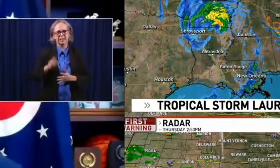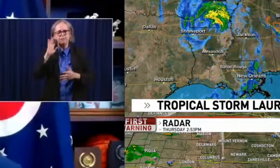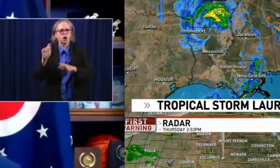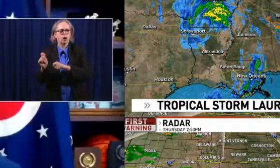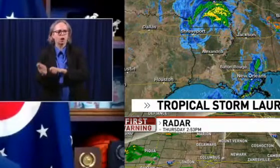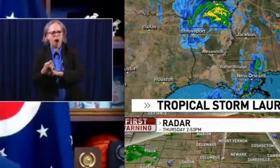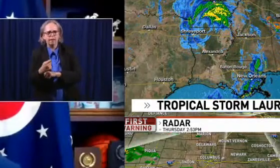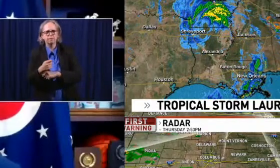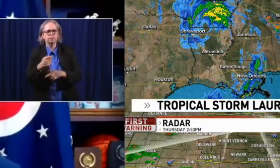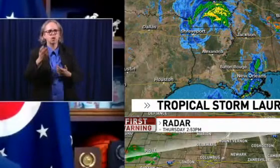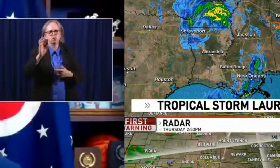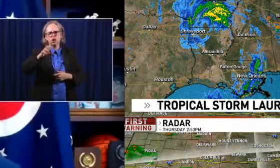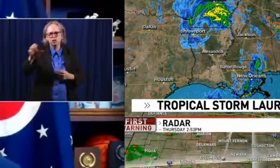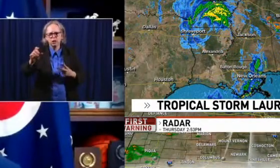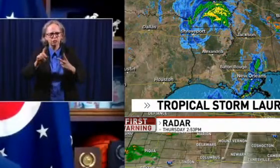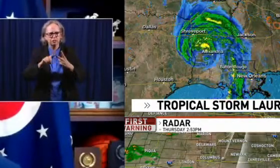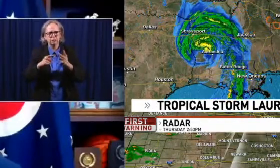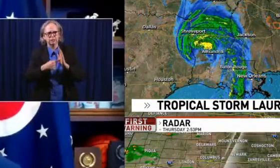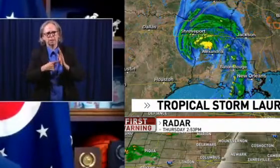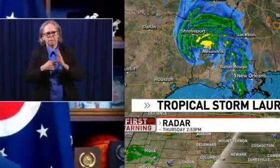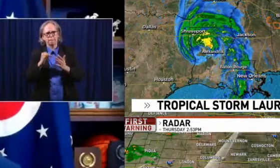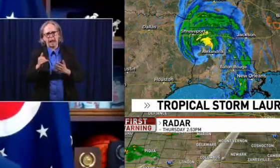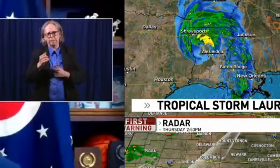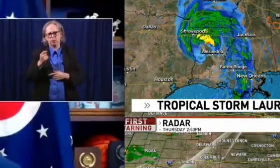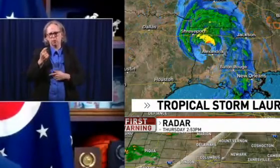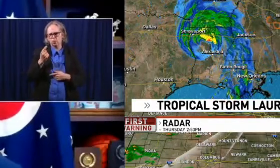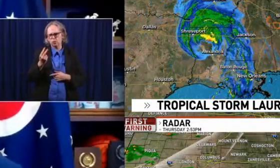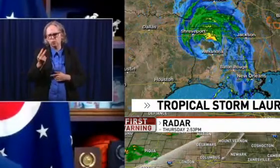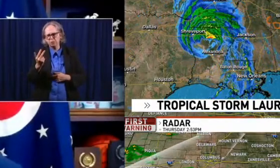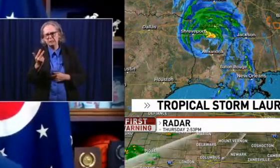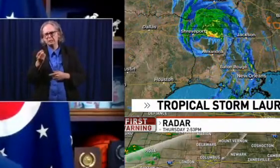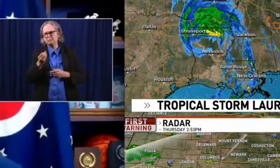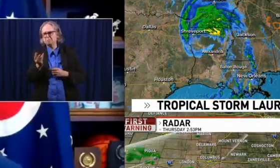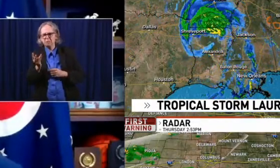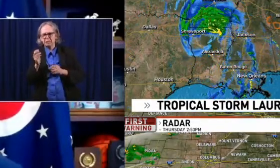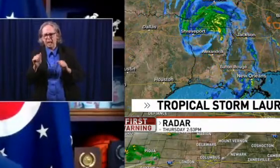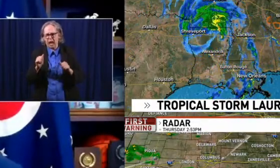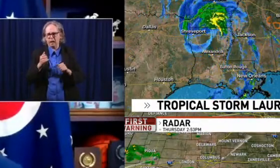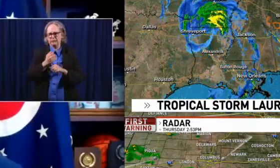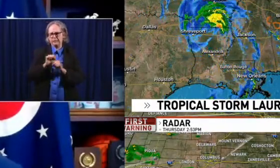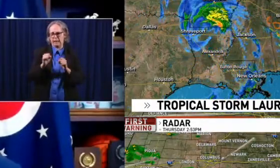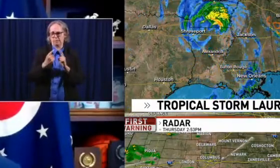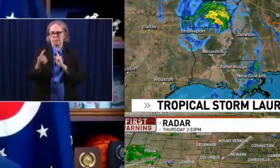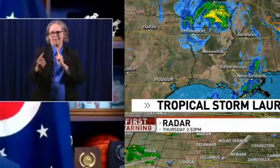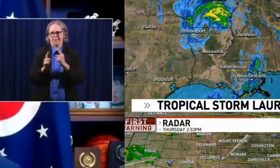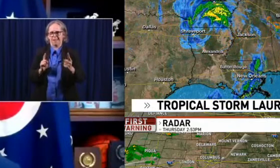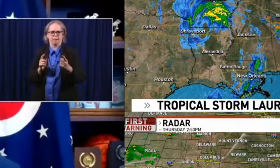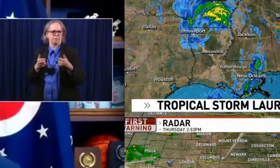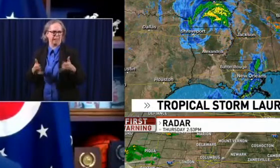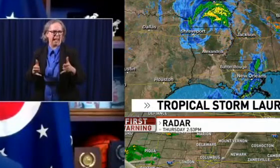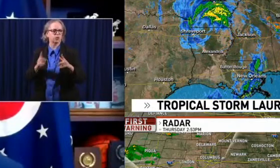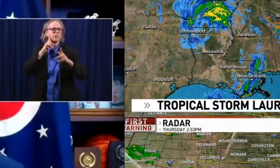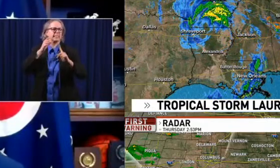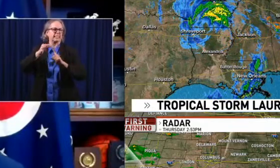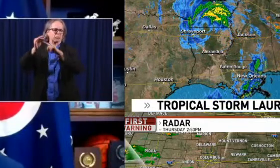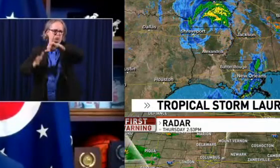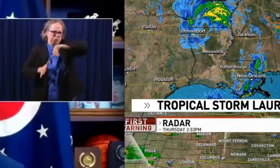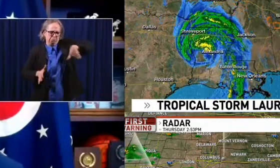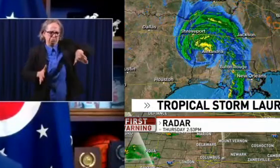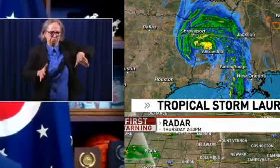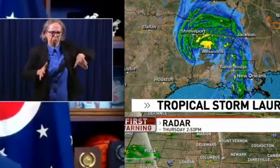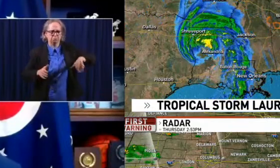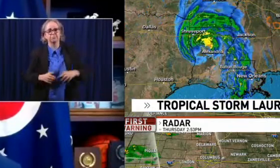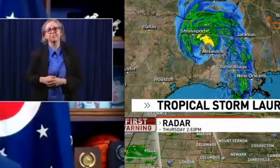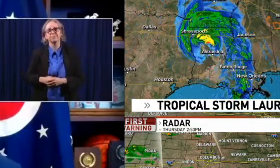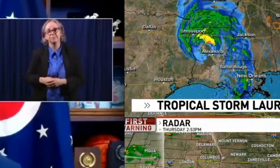a couple of teams participating and be able to do it safely. And I say this because, we got a lot of